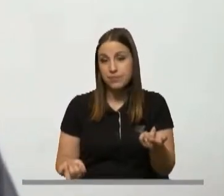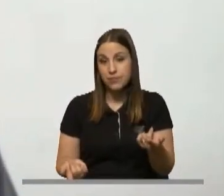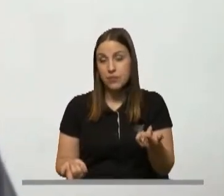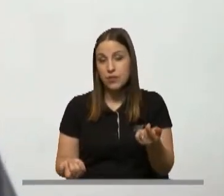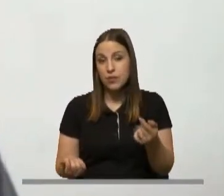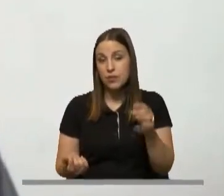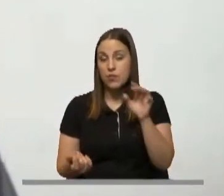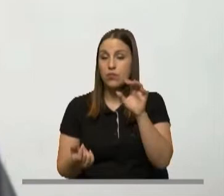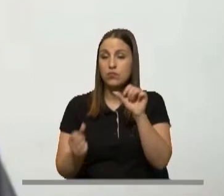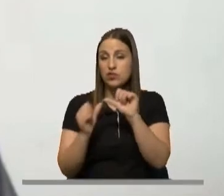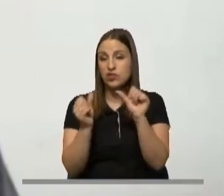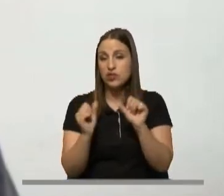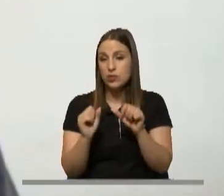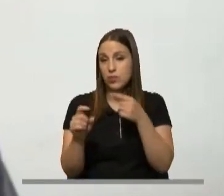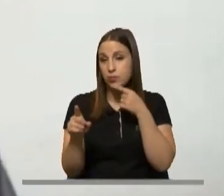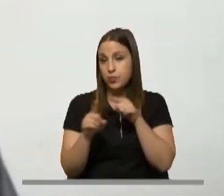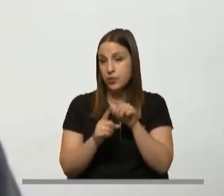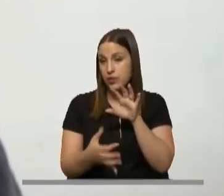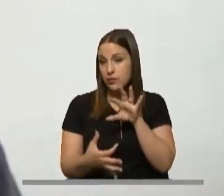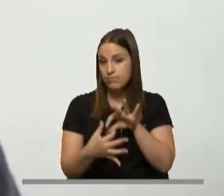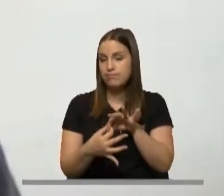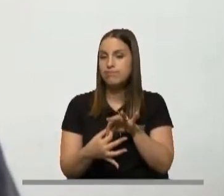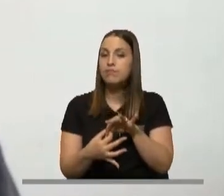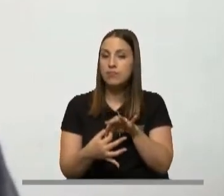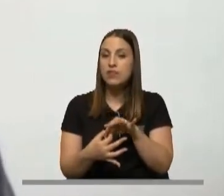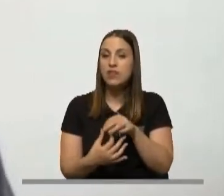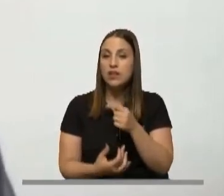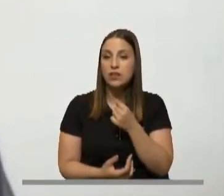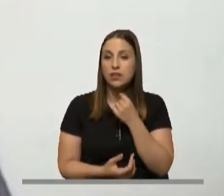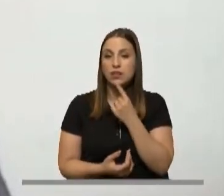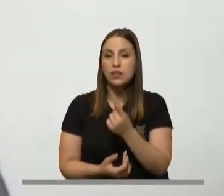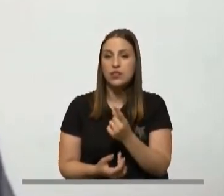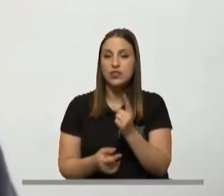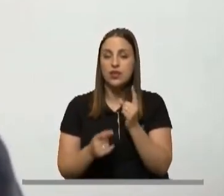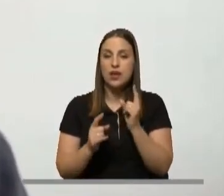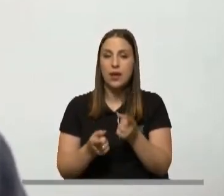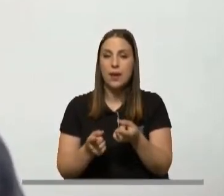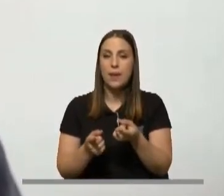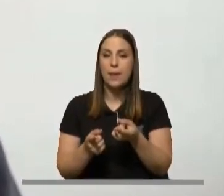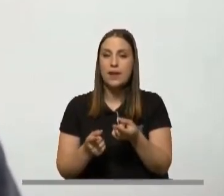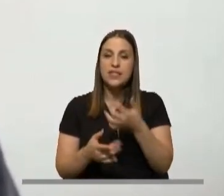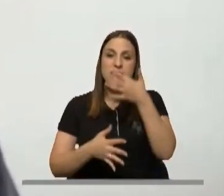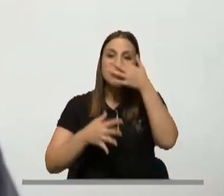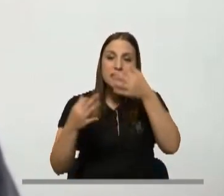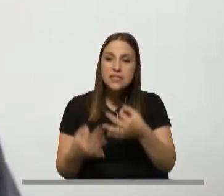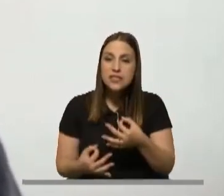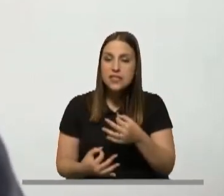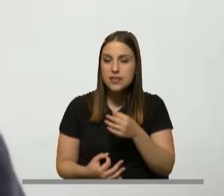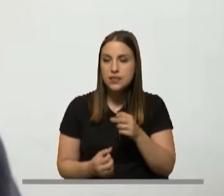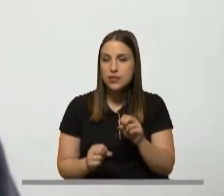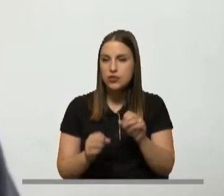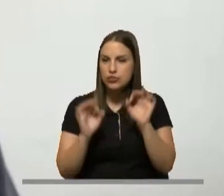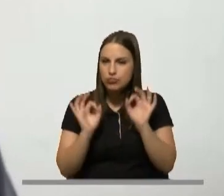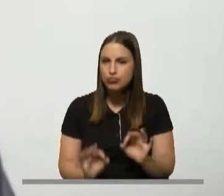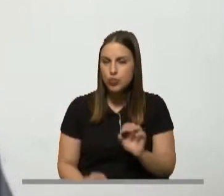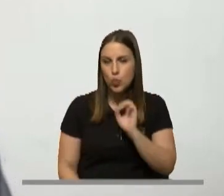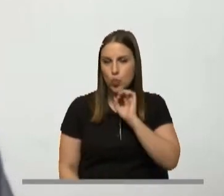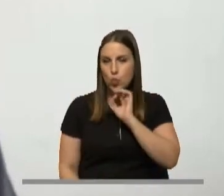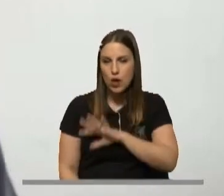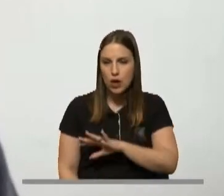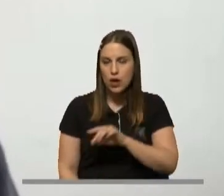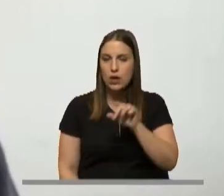political system that institutionalizes the lack of absolute certainty, that values